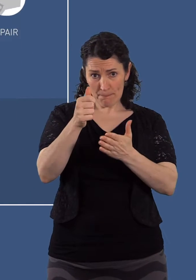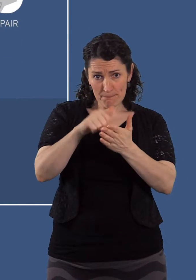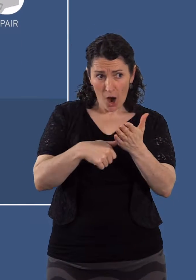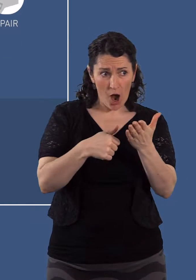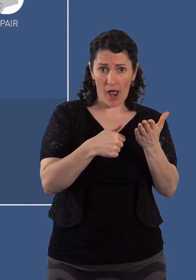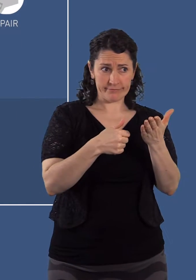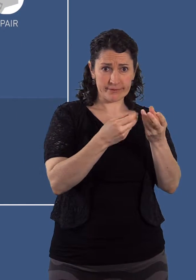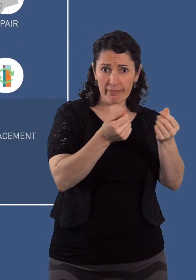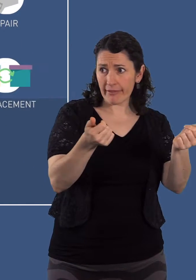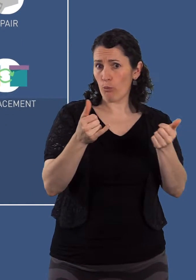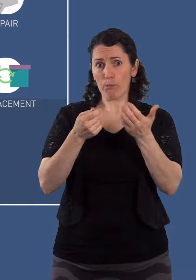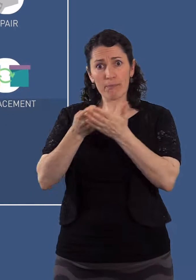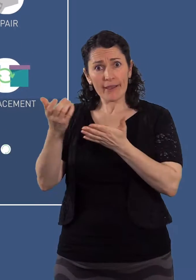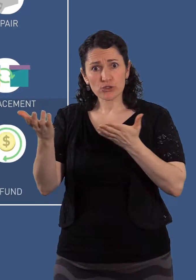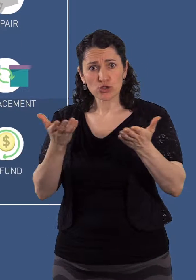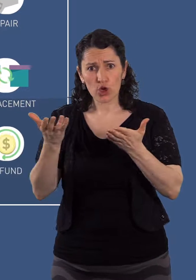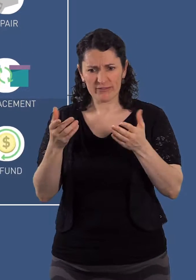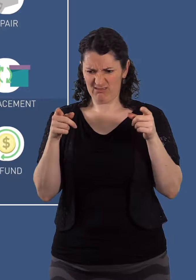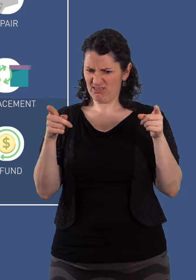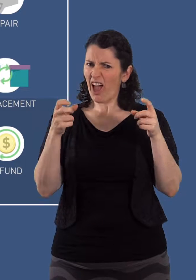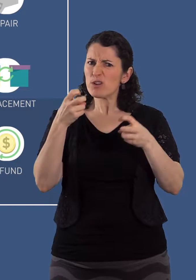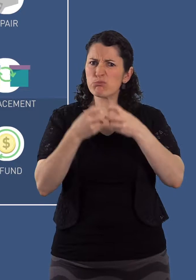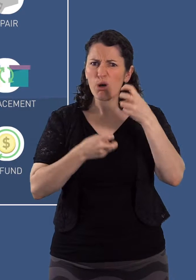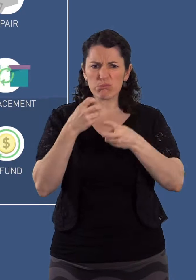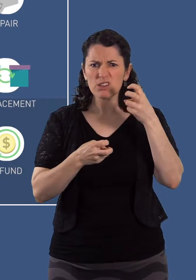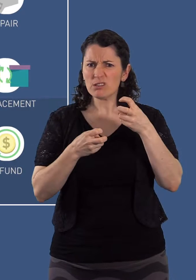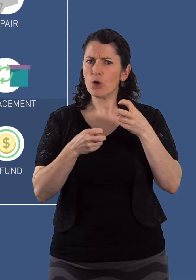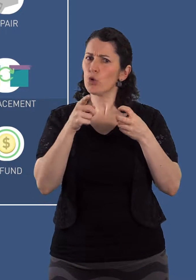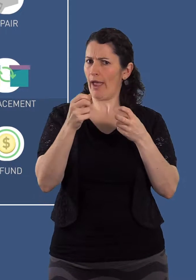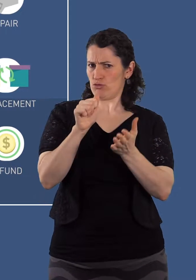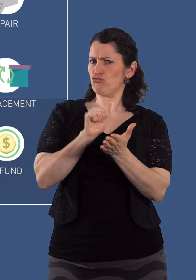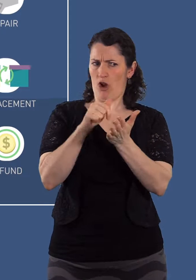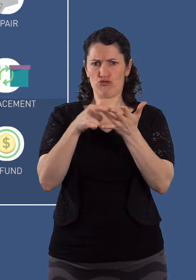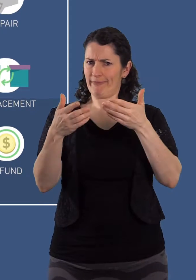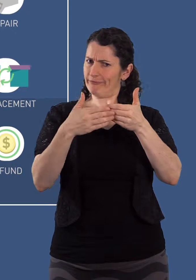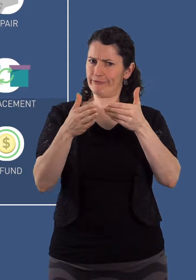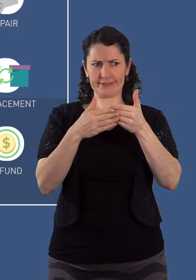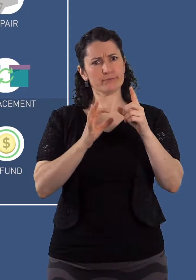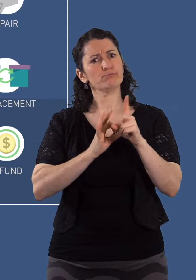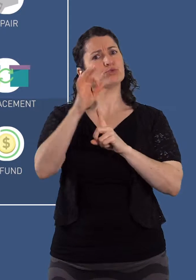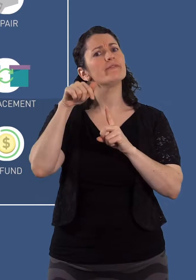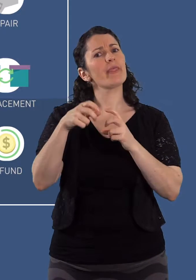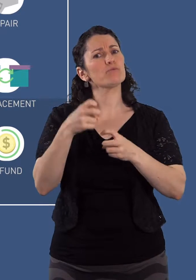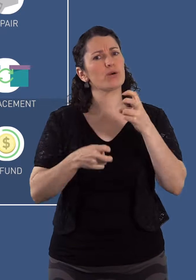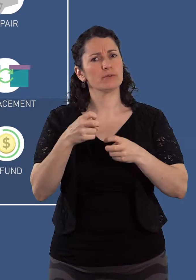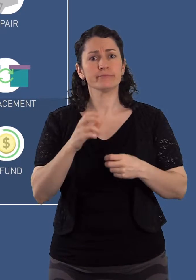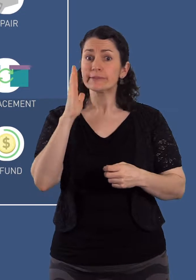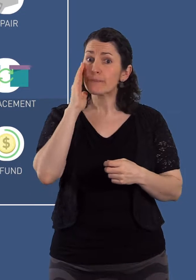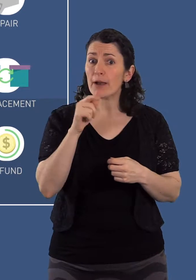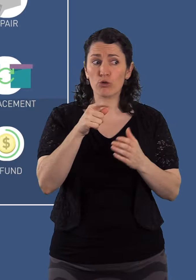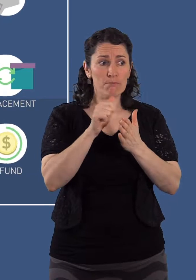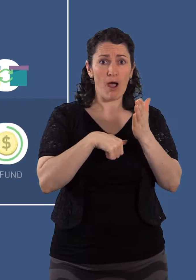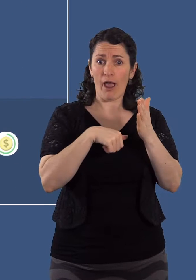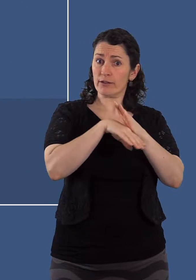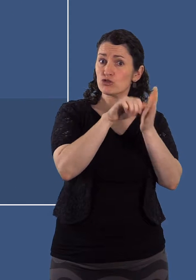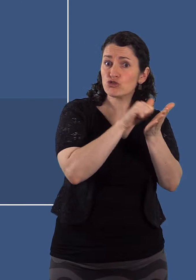pay for a product or service and there is a problem with it, you have the right to a remedy. Consumer guarantees protect you when you buy products